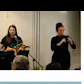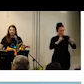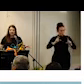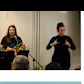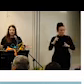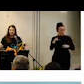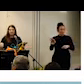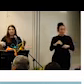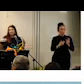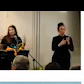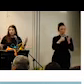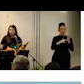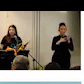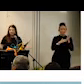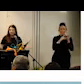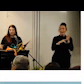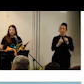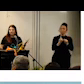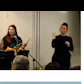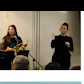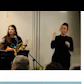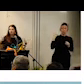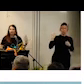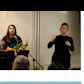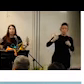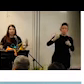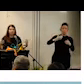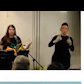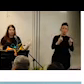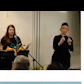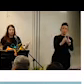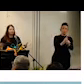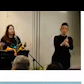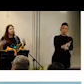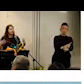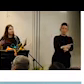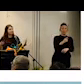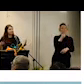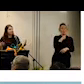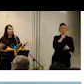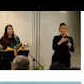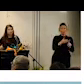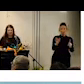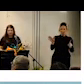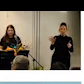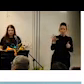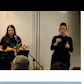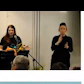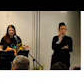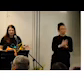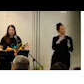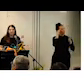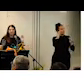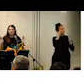modern portrayals, and it's getting more nuanced as we go, it's still straying quite a bit from what autism actually